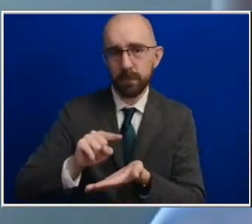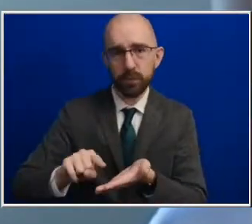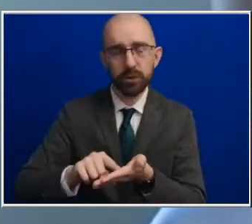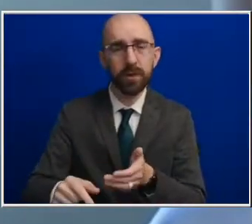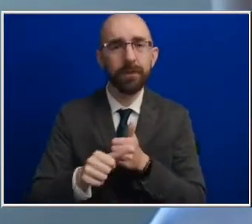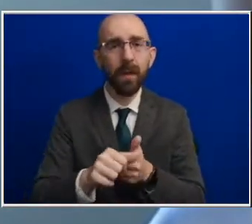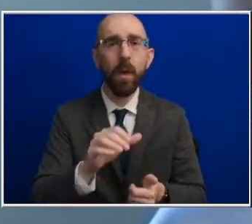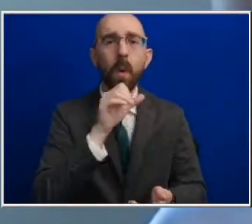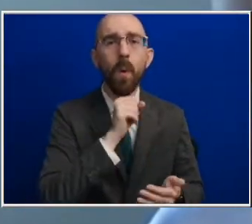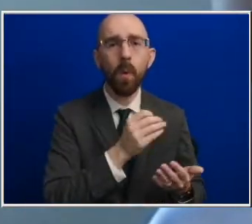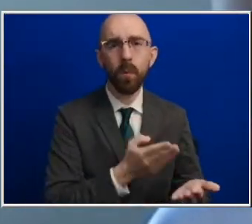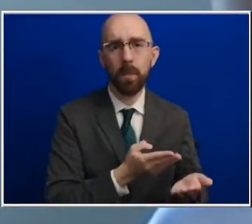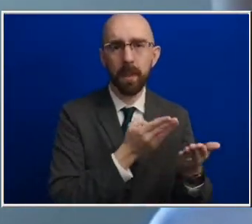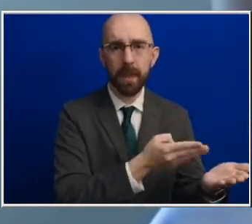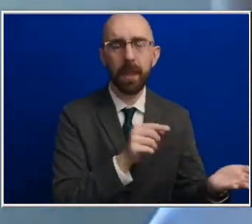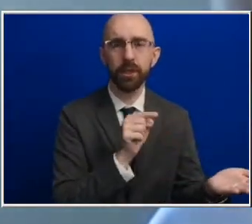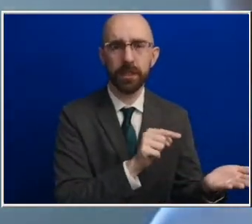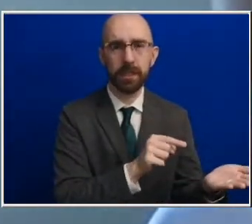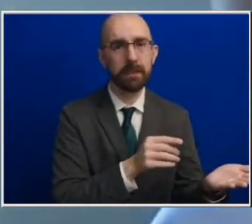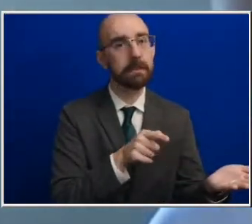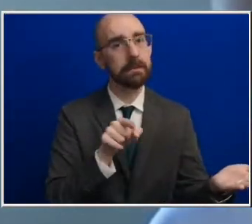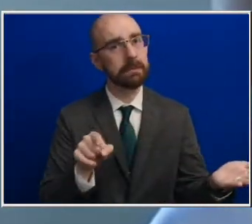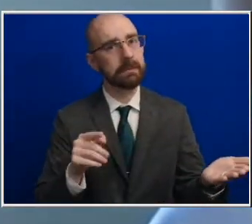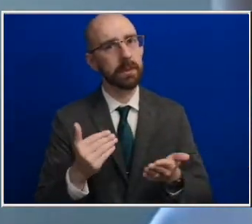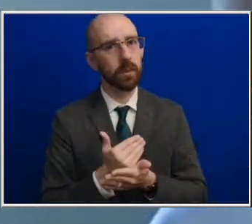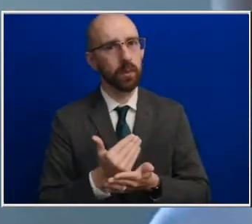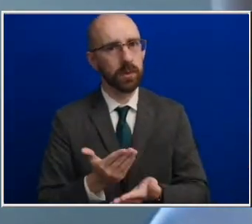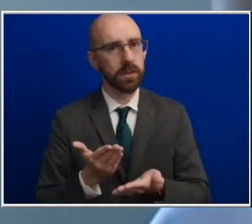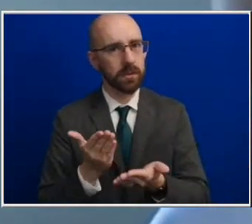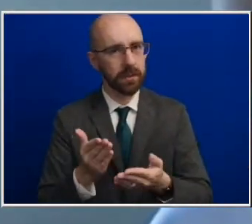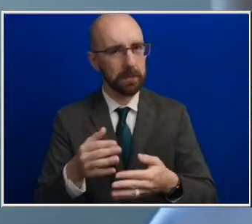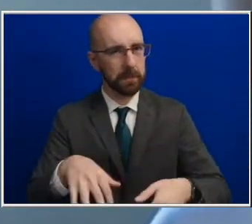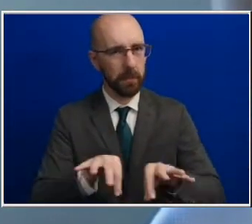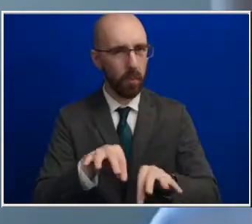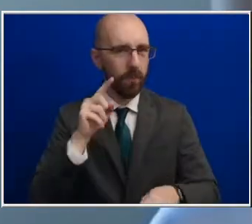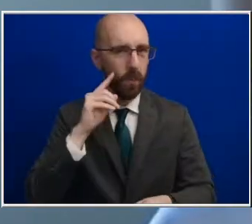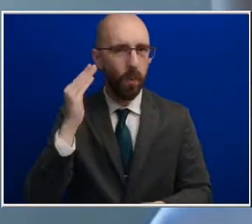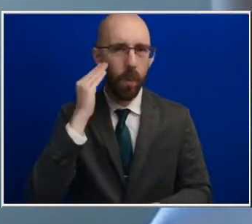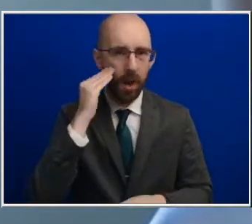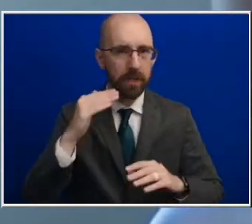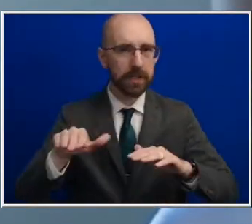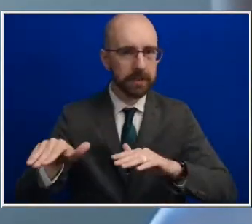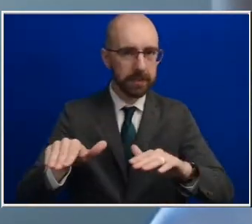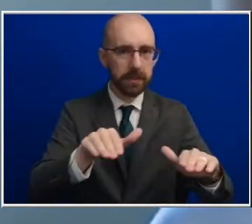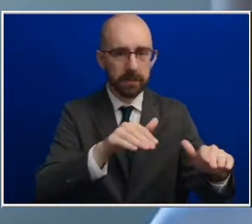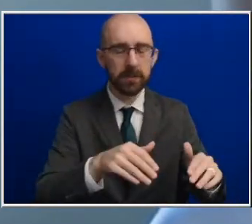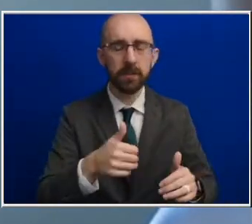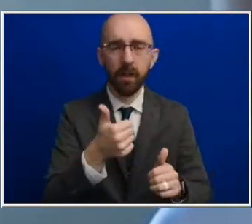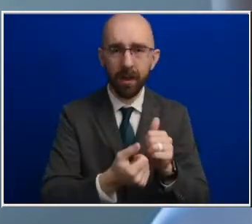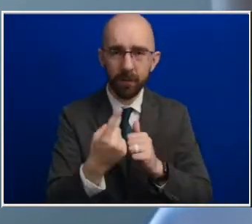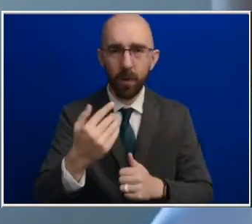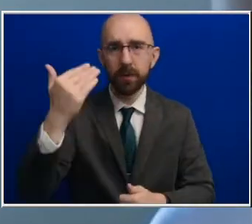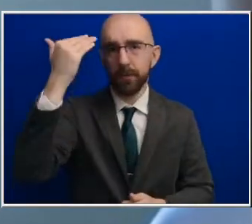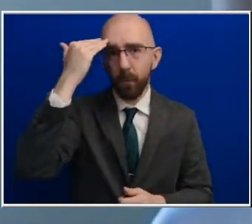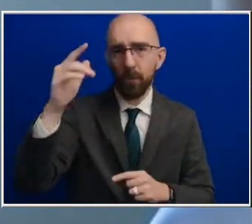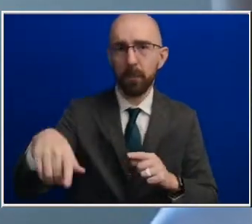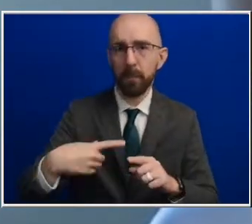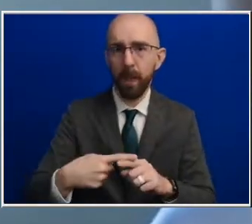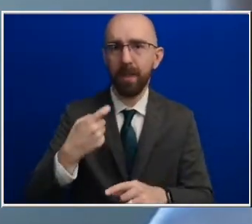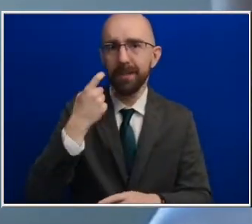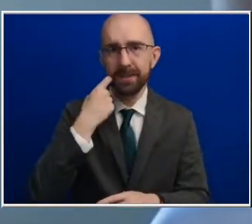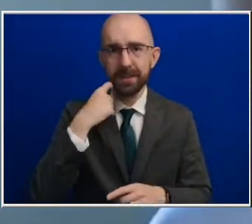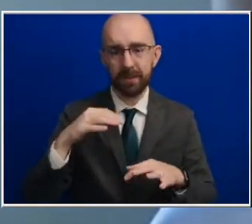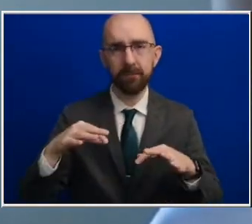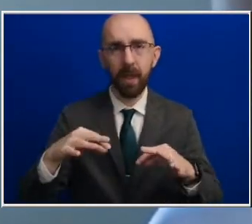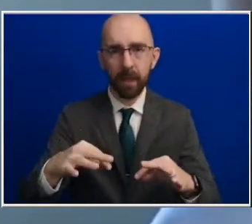older recommendations. And it's crucial to spread awareness and ensure that everyone is informed about the latest